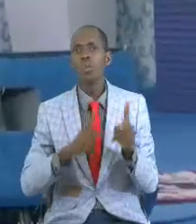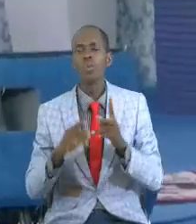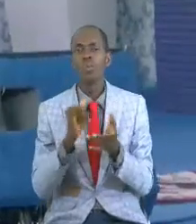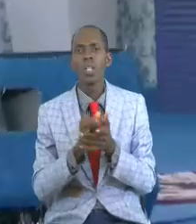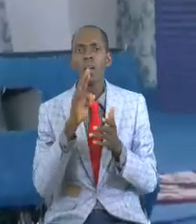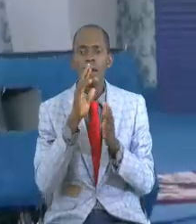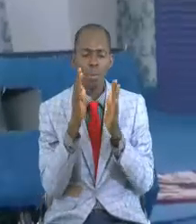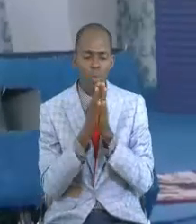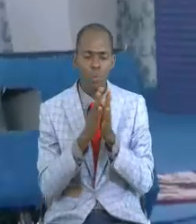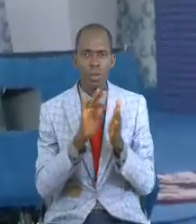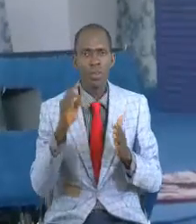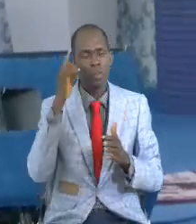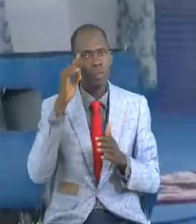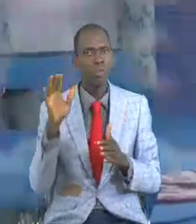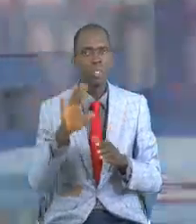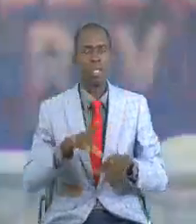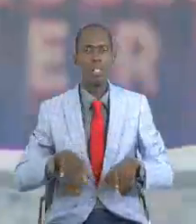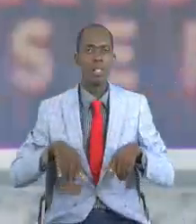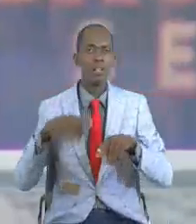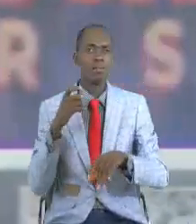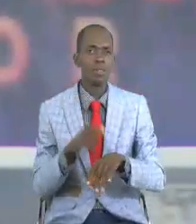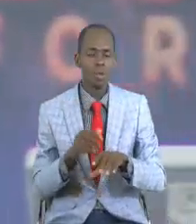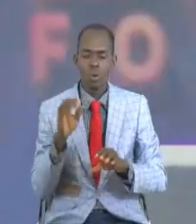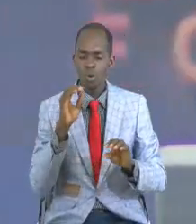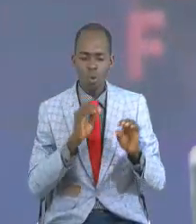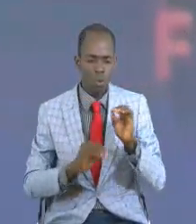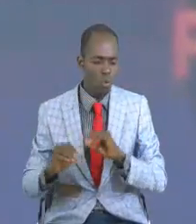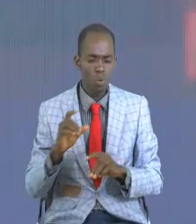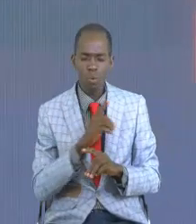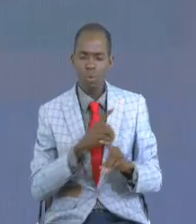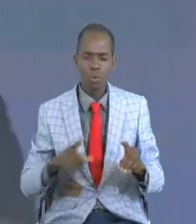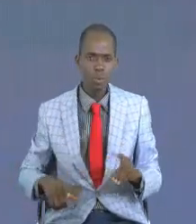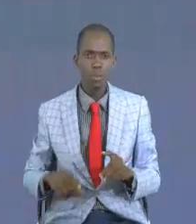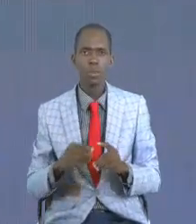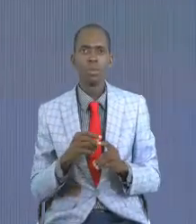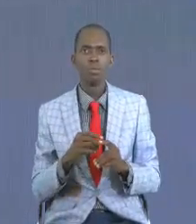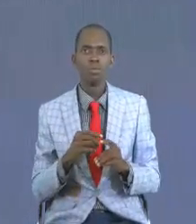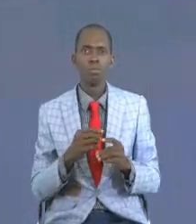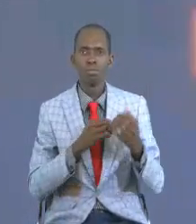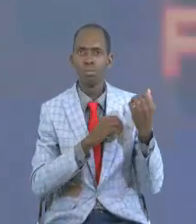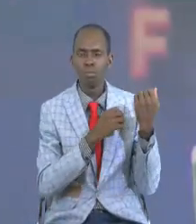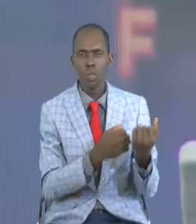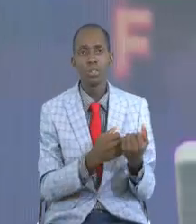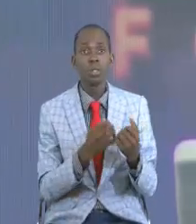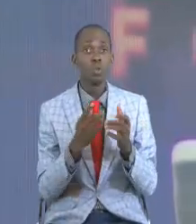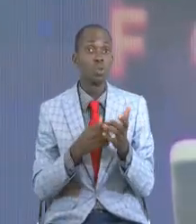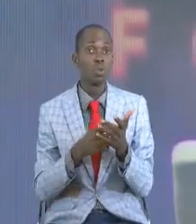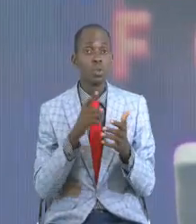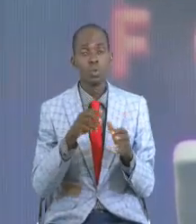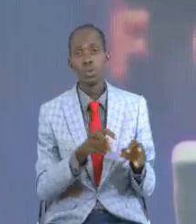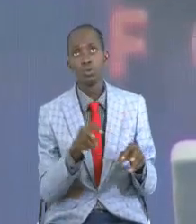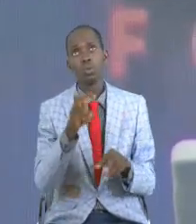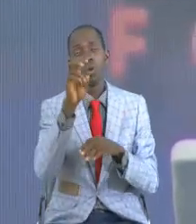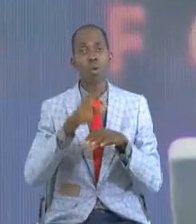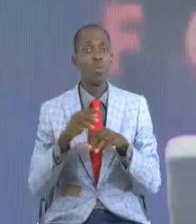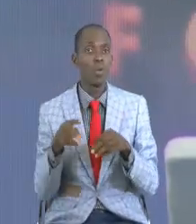for their lifetime lord your oldness lord boldness sometimes you are traveling on the way